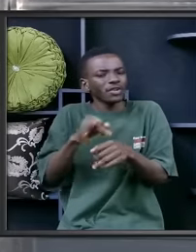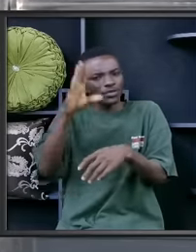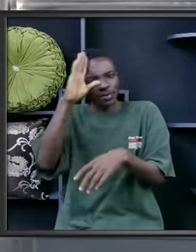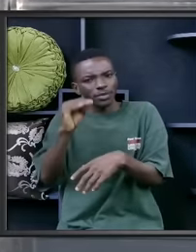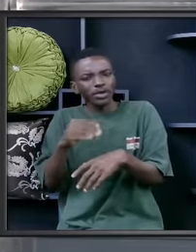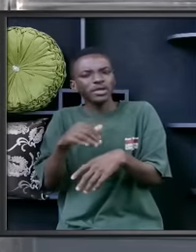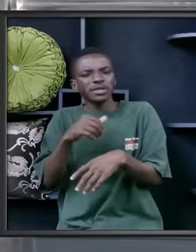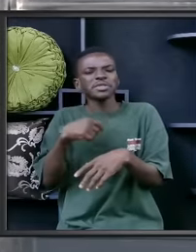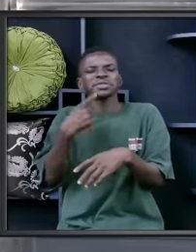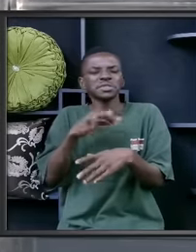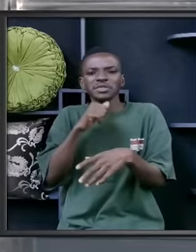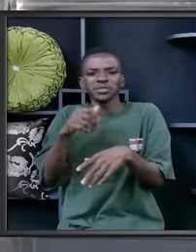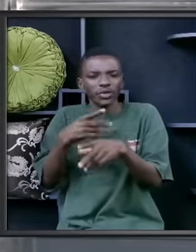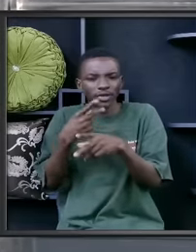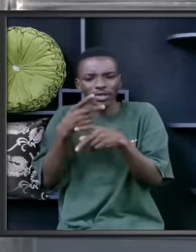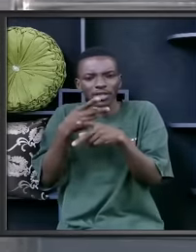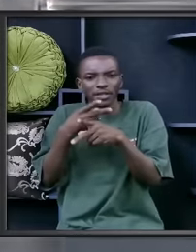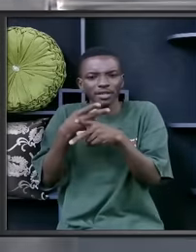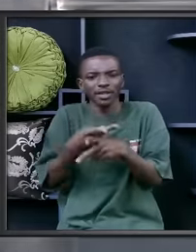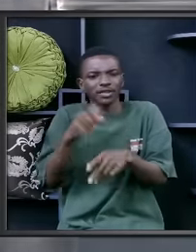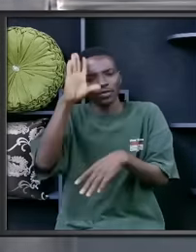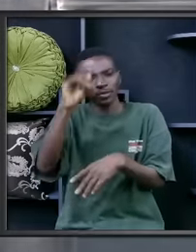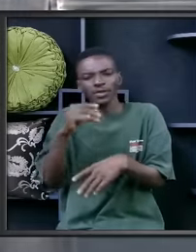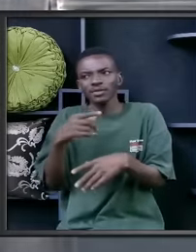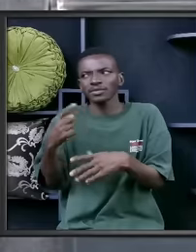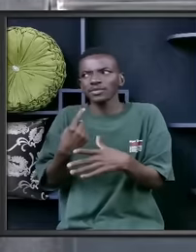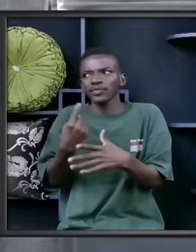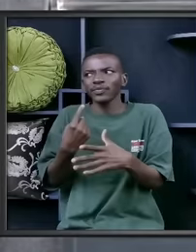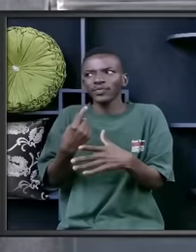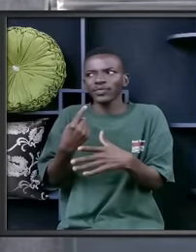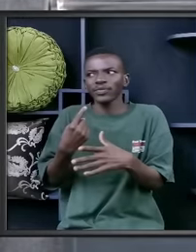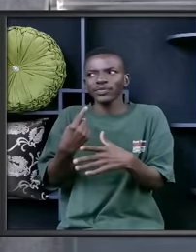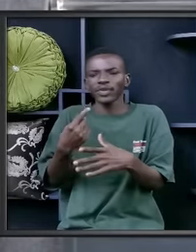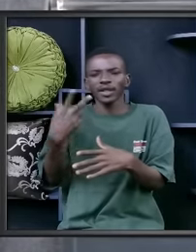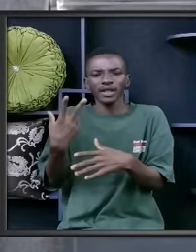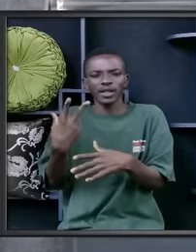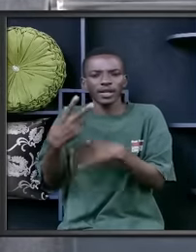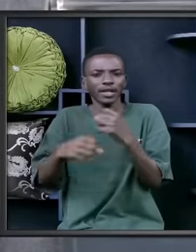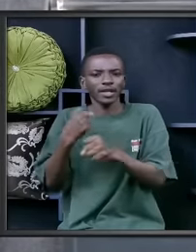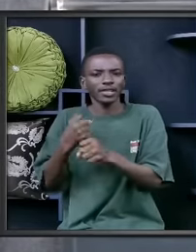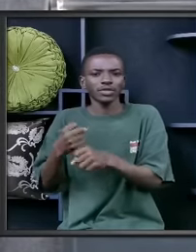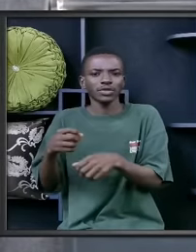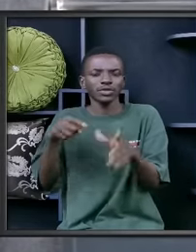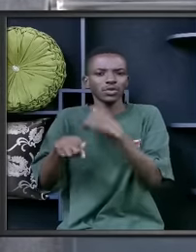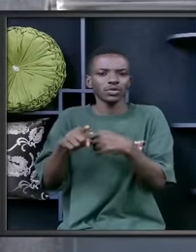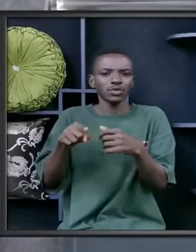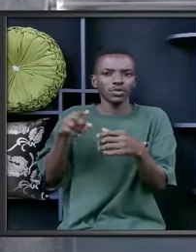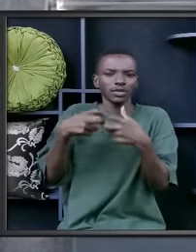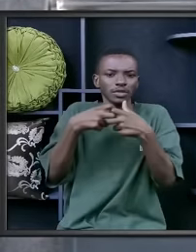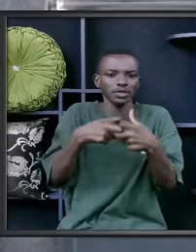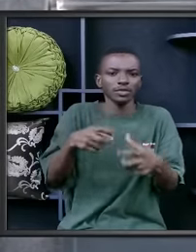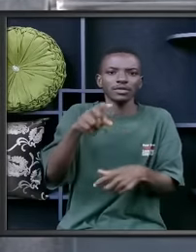Now he make way. This particular boy, he gets one day where the boy go, they go put hand for, he did 3 years. In they go put hand for electric,